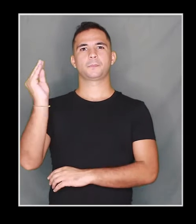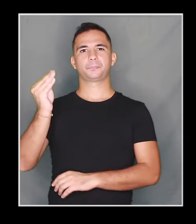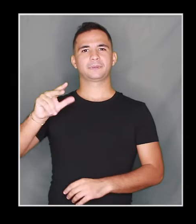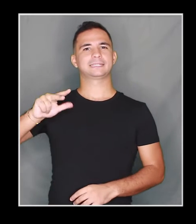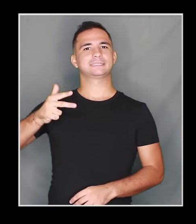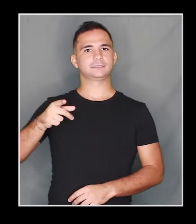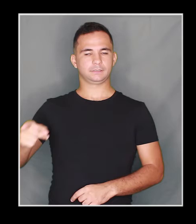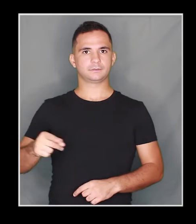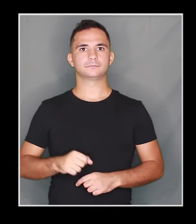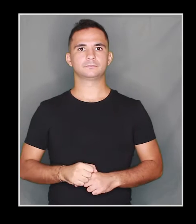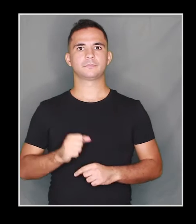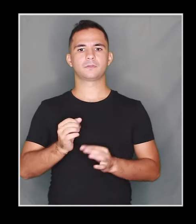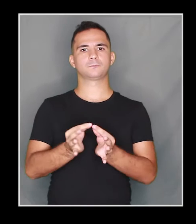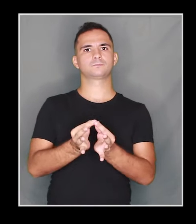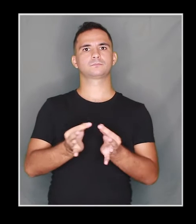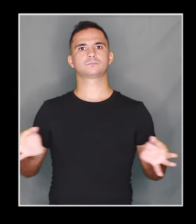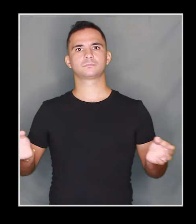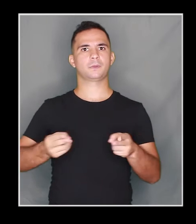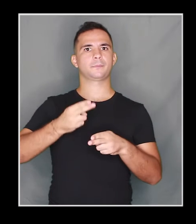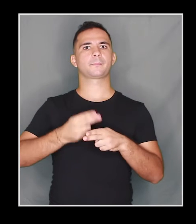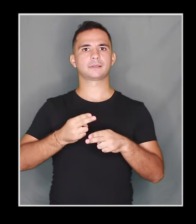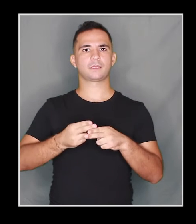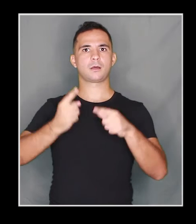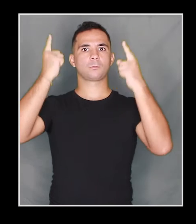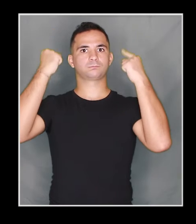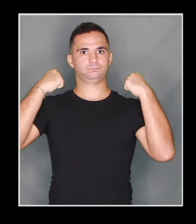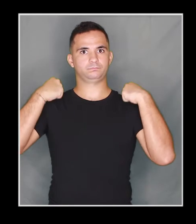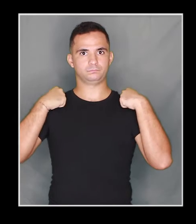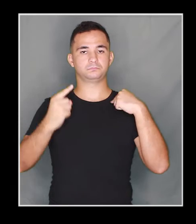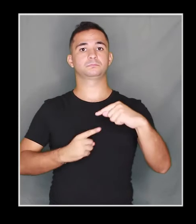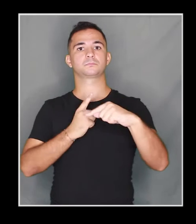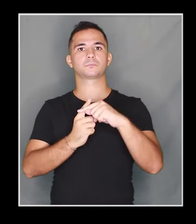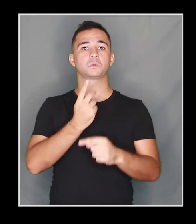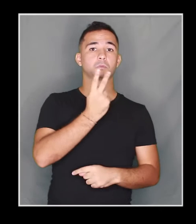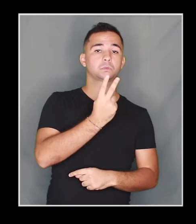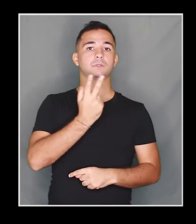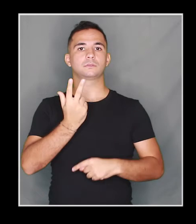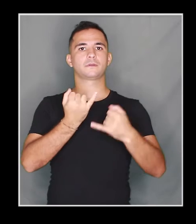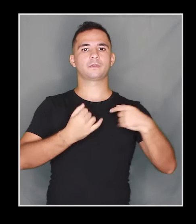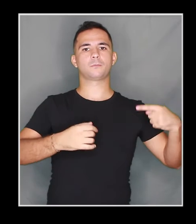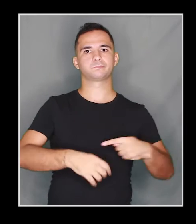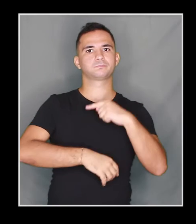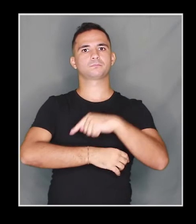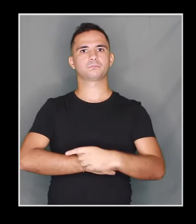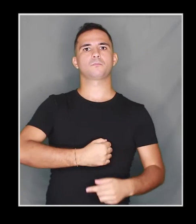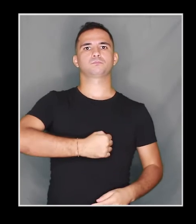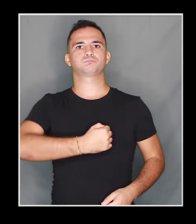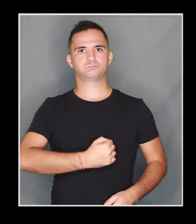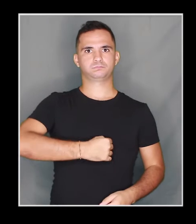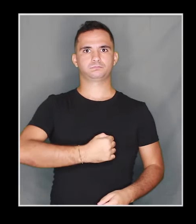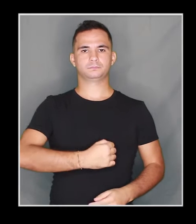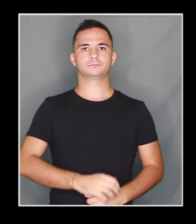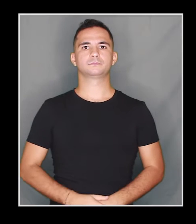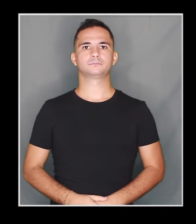Sicilian pupi are operated by two strong iron rods and 2 or 3 strings connected to the limbs. The so-called